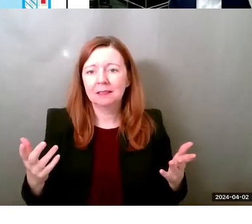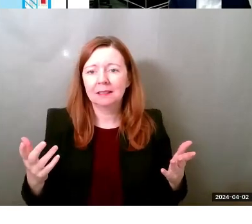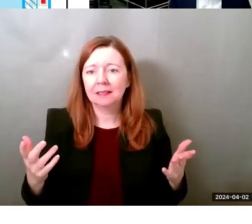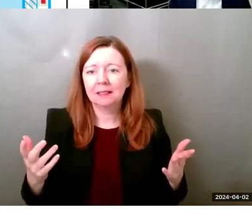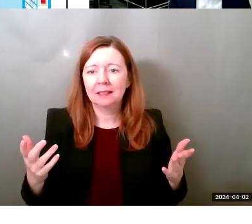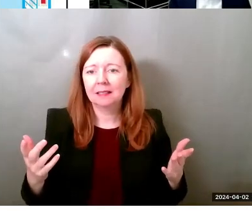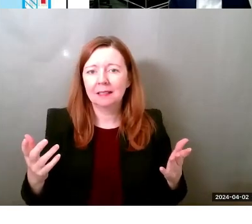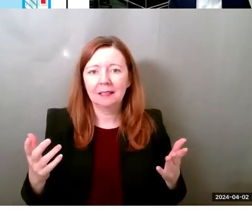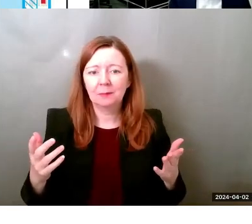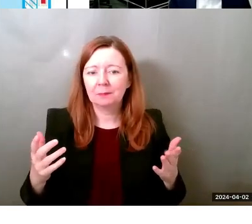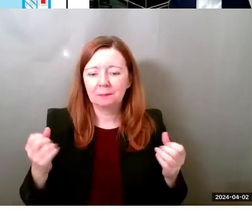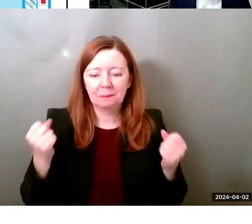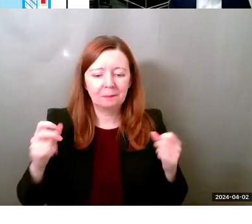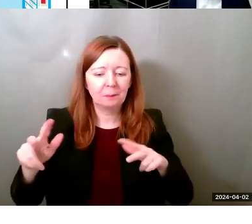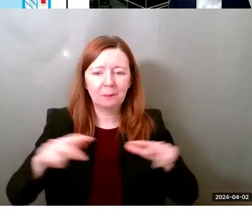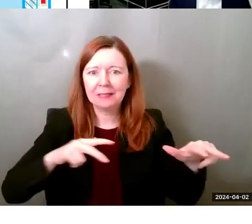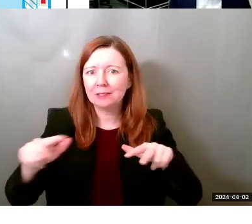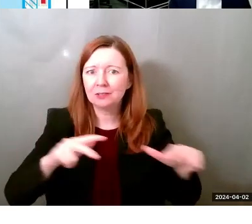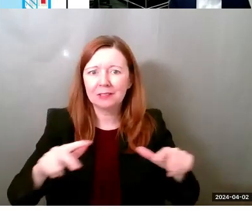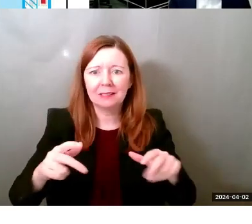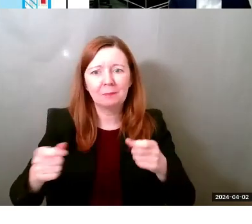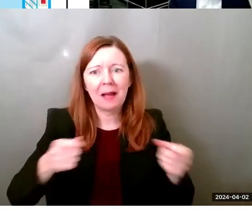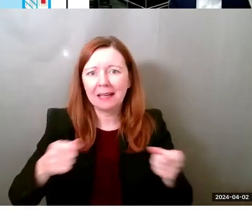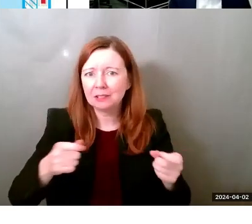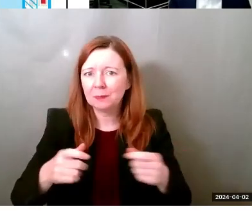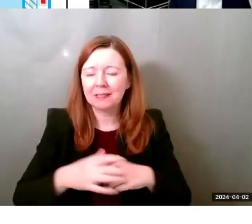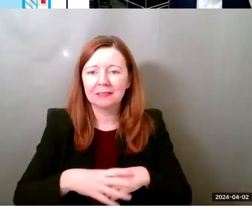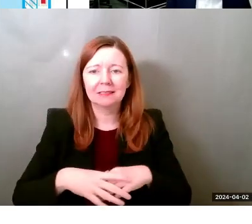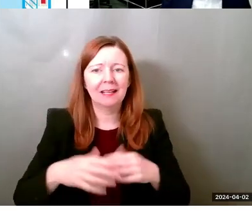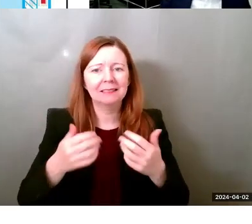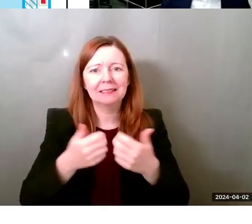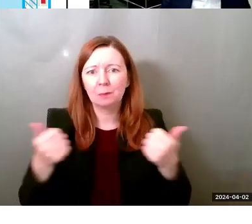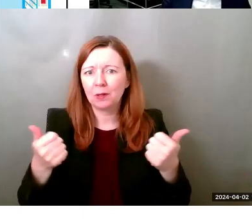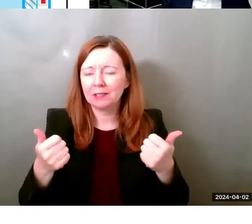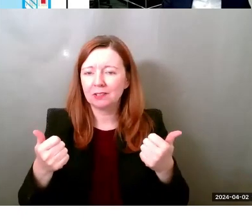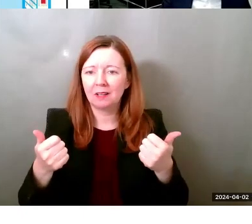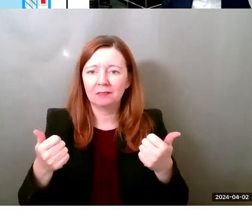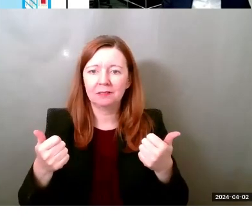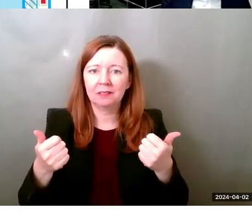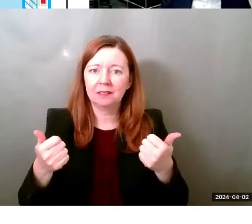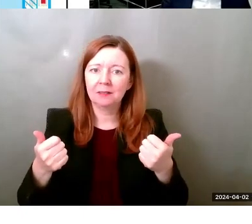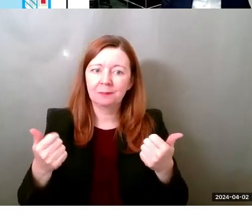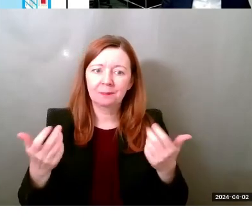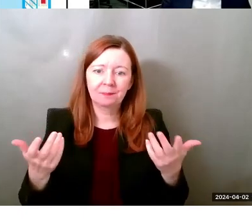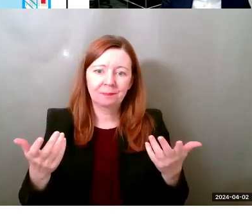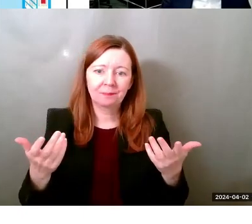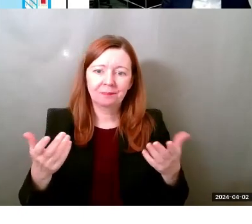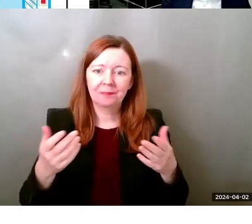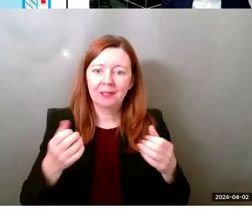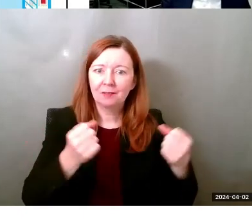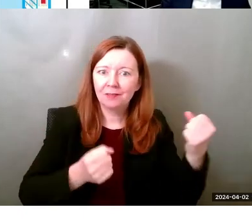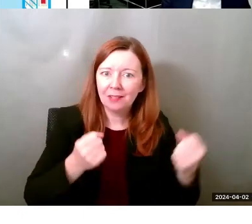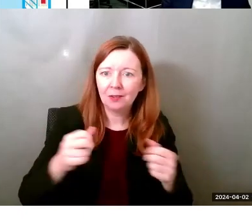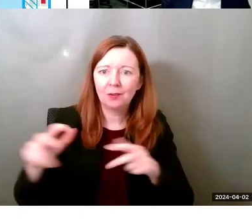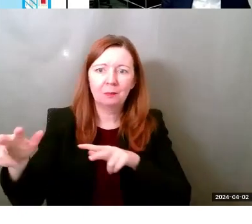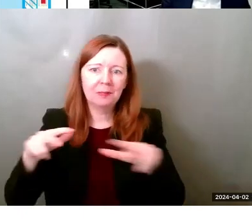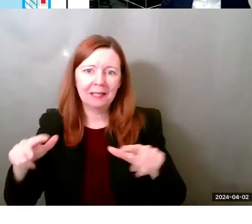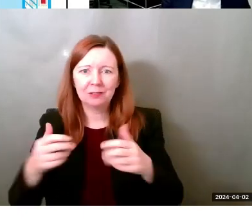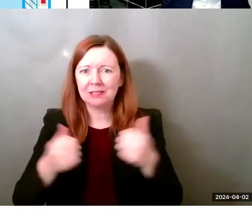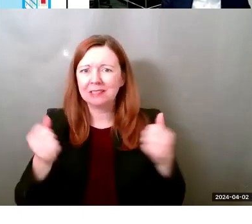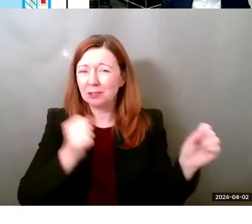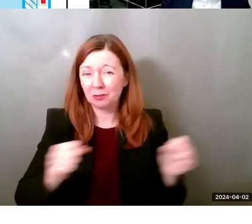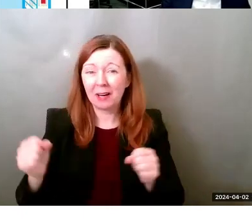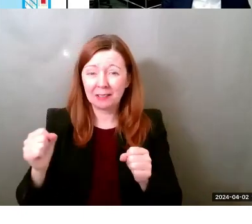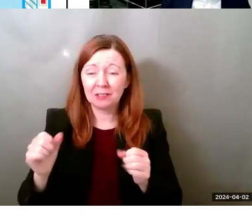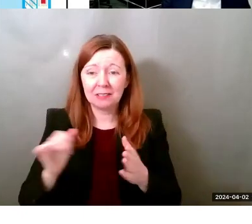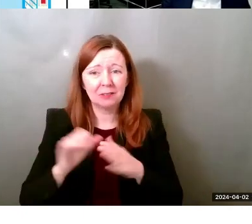encyclopedias worth of pedestrian management and separation of vehicle and pedestrian